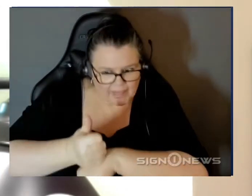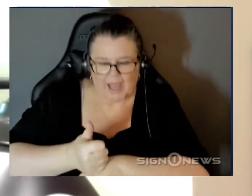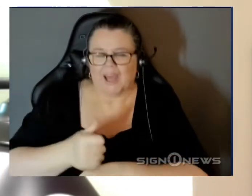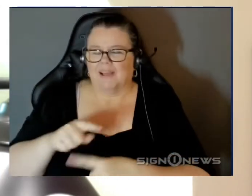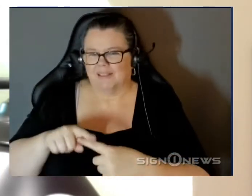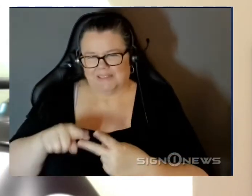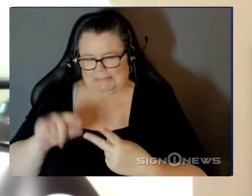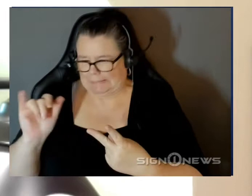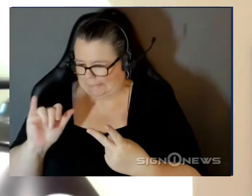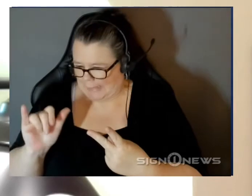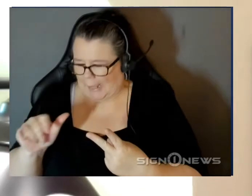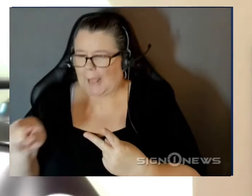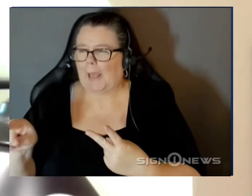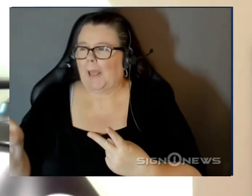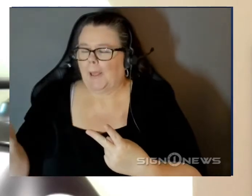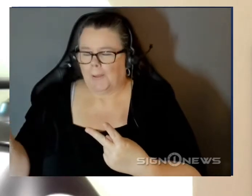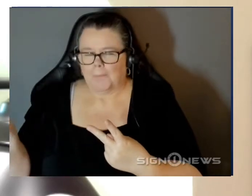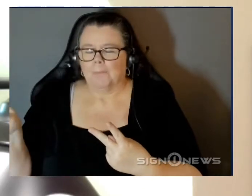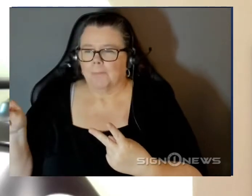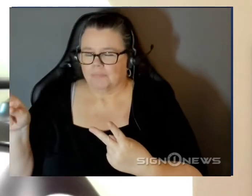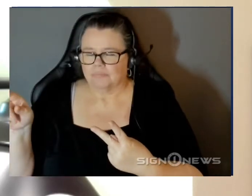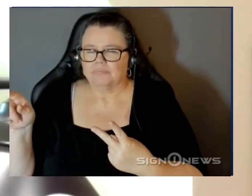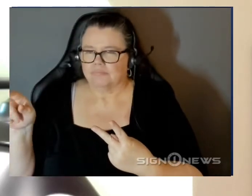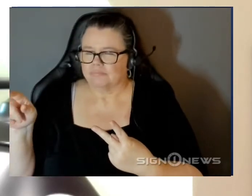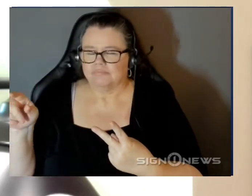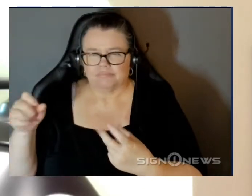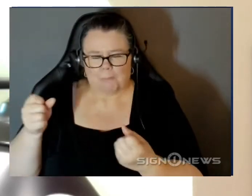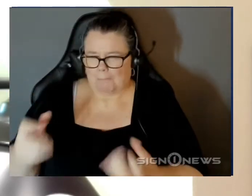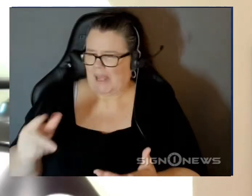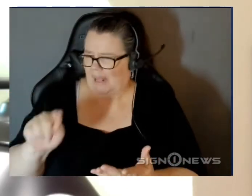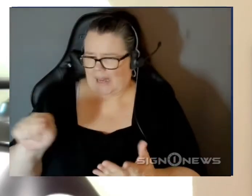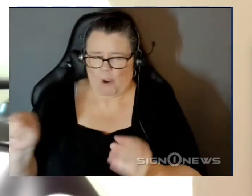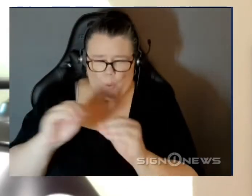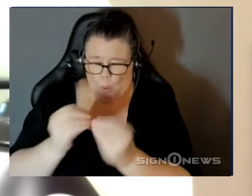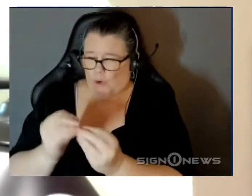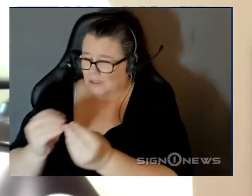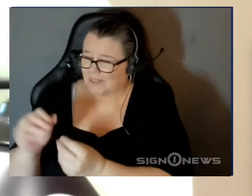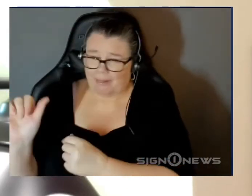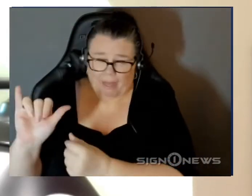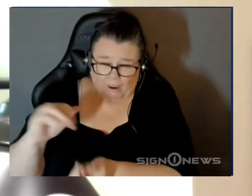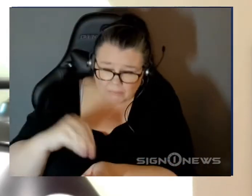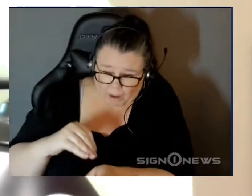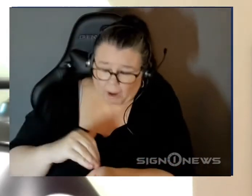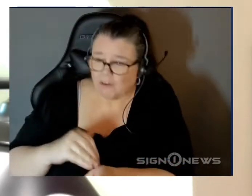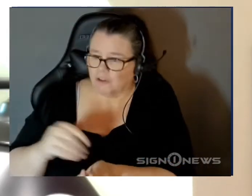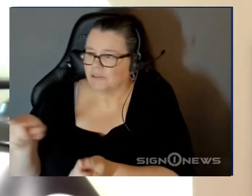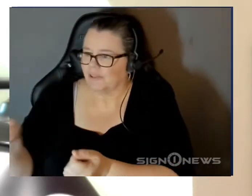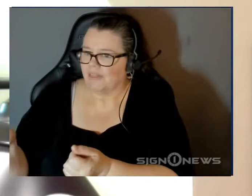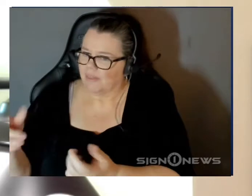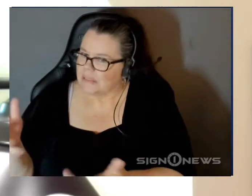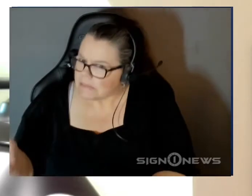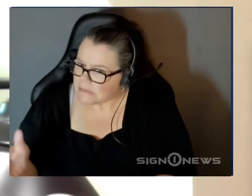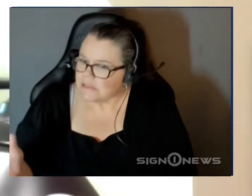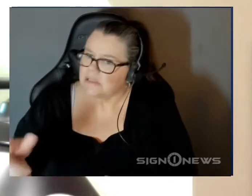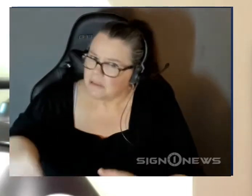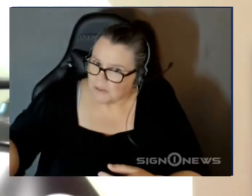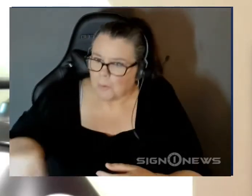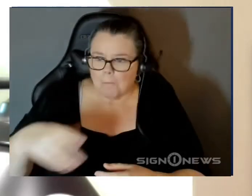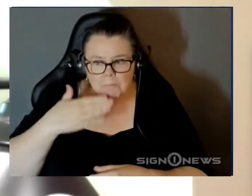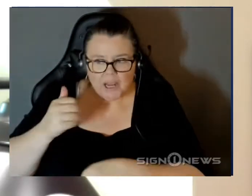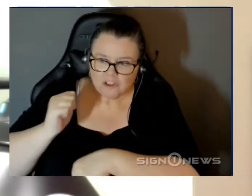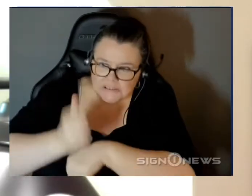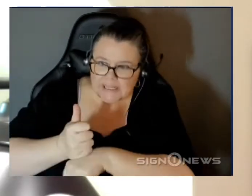are there other reasons? So Joan, maybe you're a good person sort of talk about